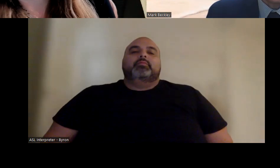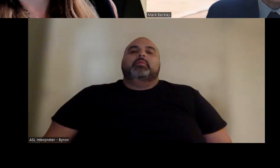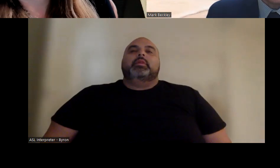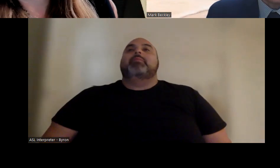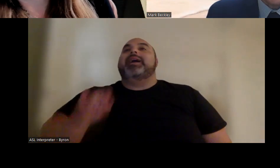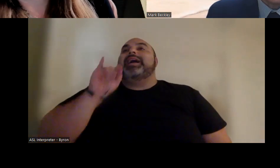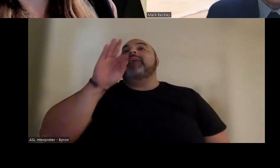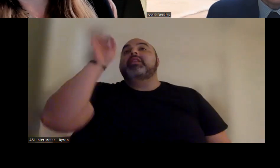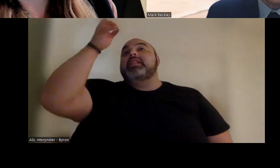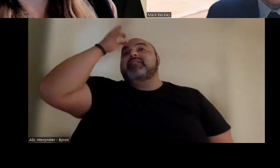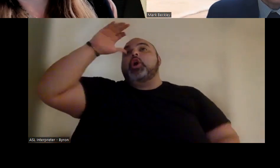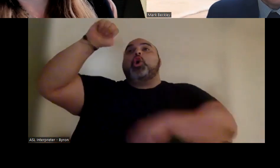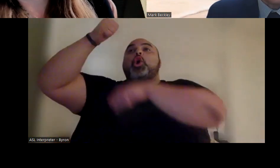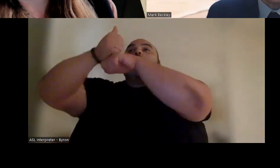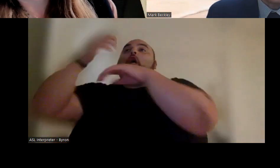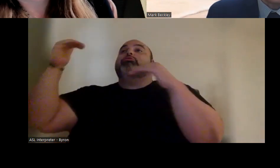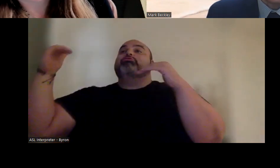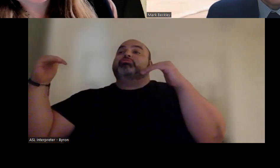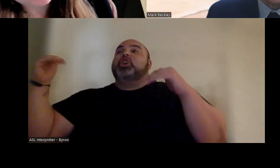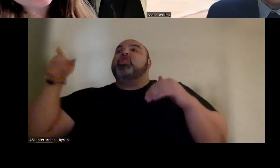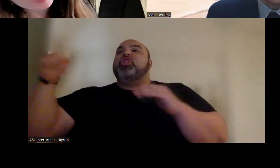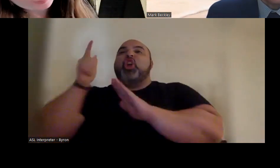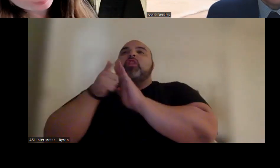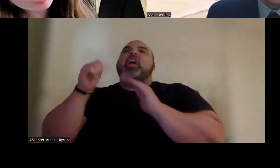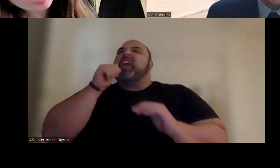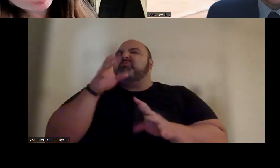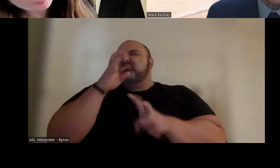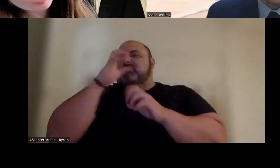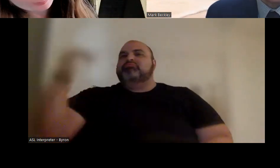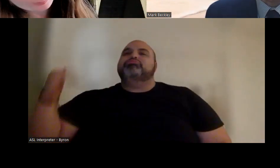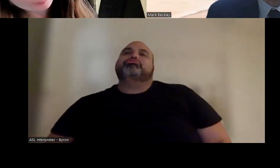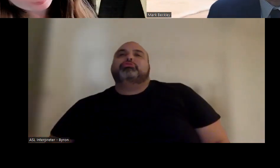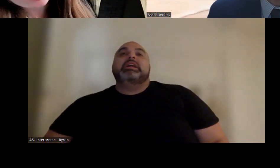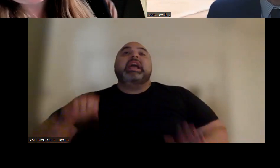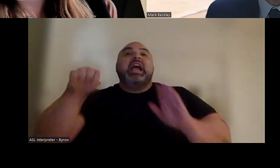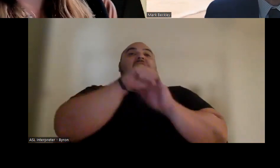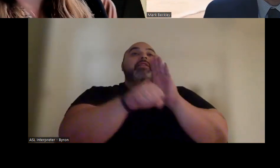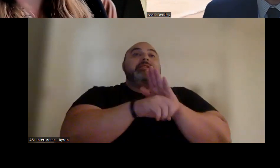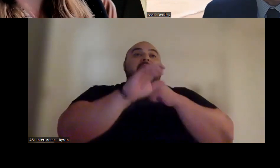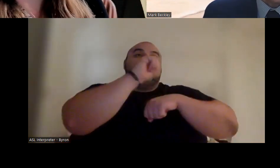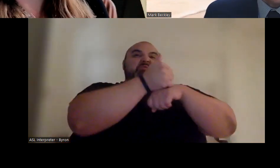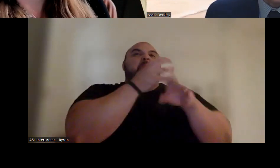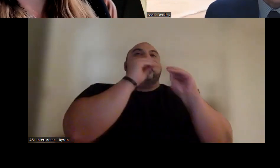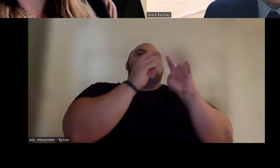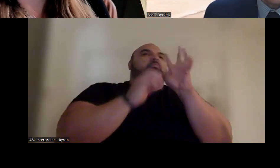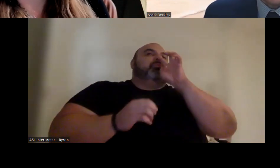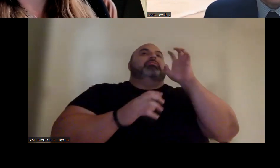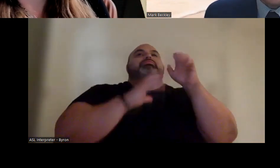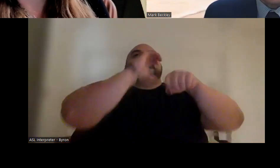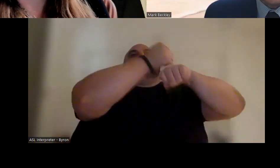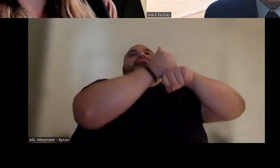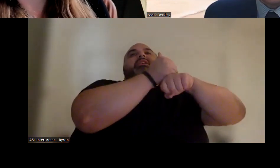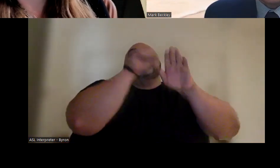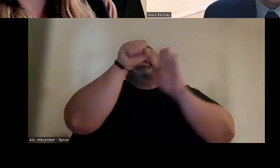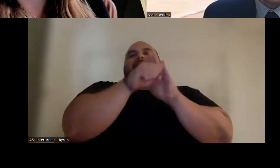the feds set a less stringent standard and, you the state, you know, decides to impose something more restrictive, I think the state can always